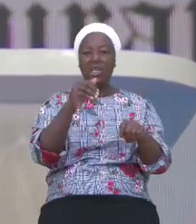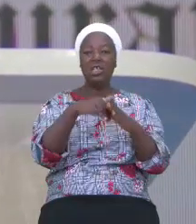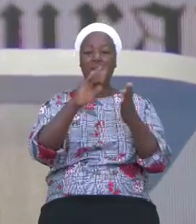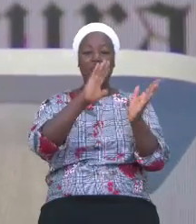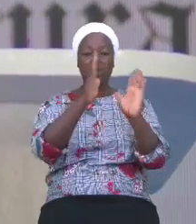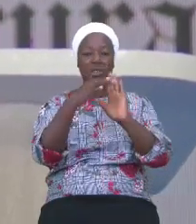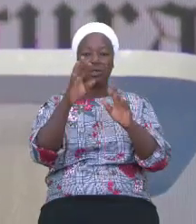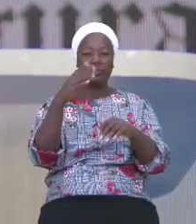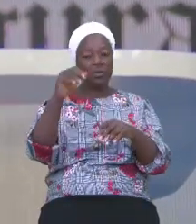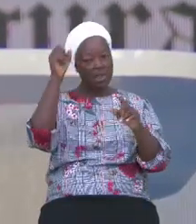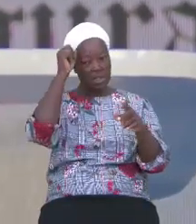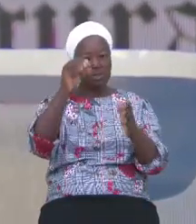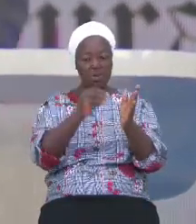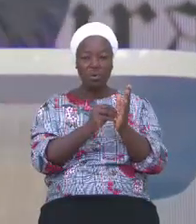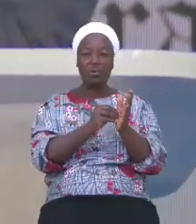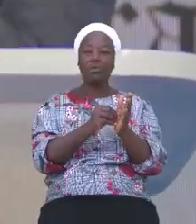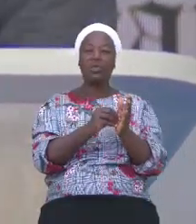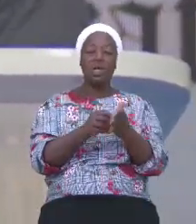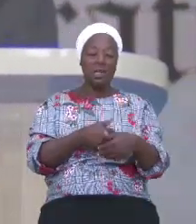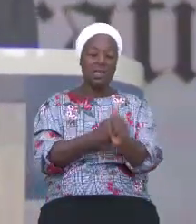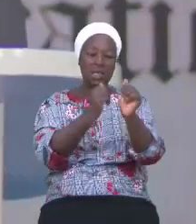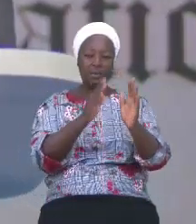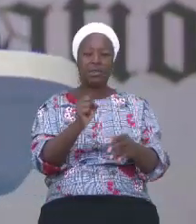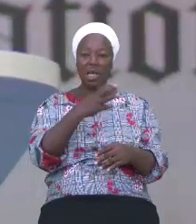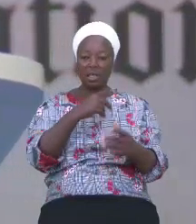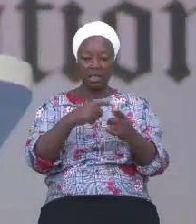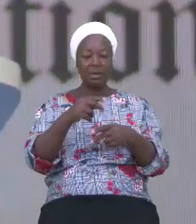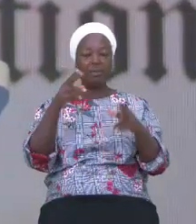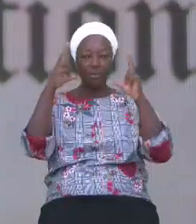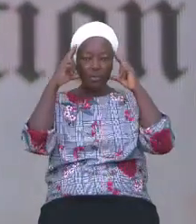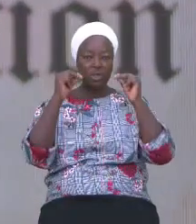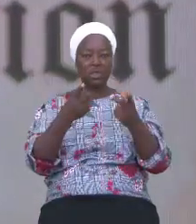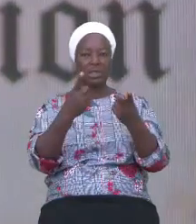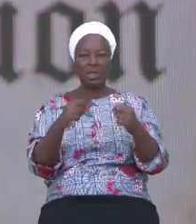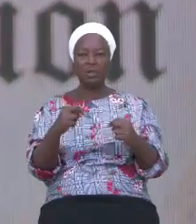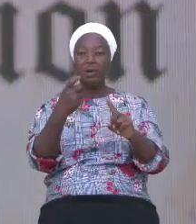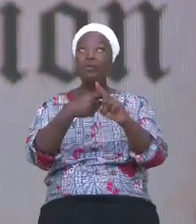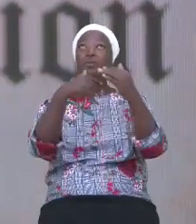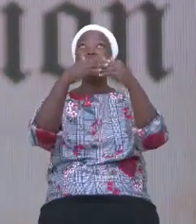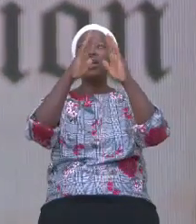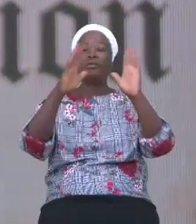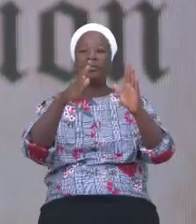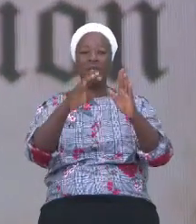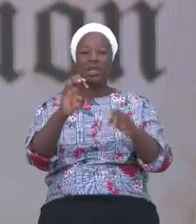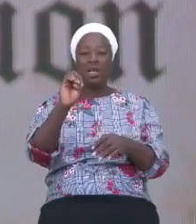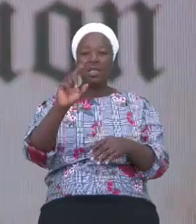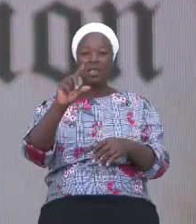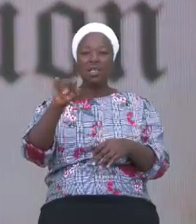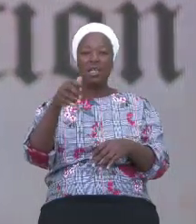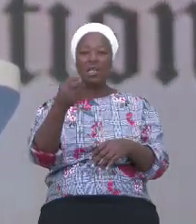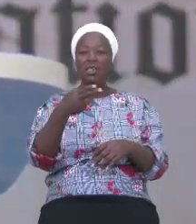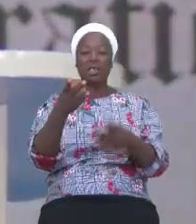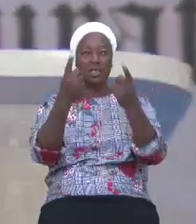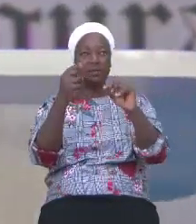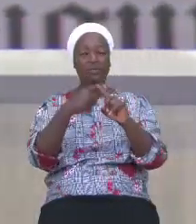presence of his own disciples. And then Moses came from heaven. Elijah came from